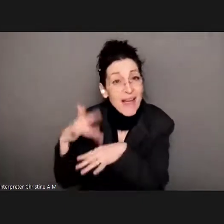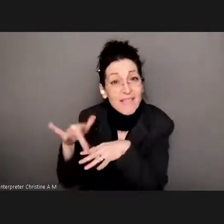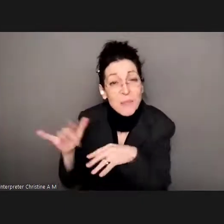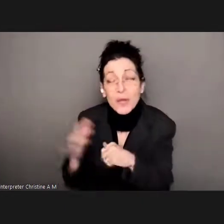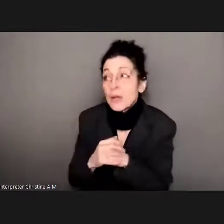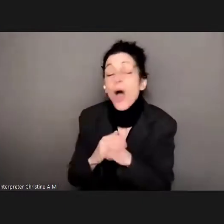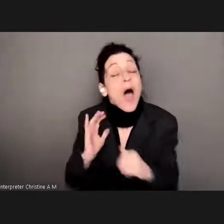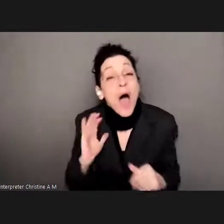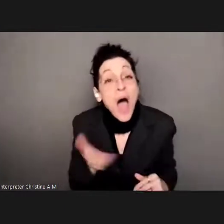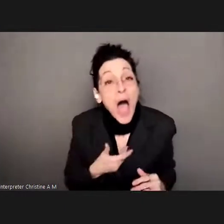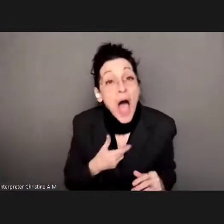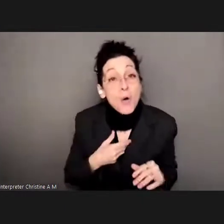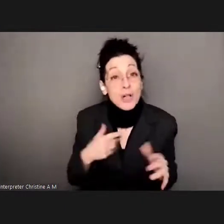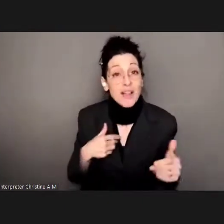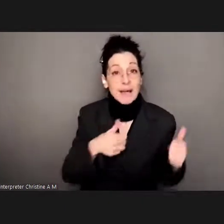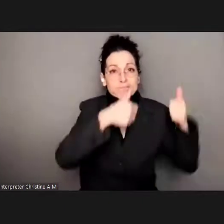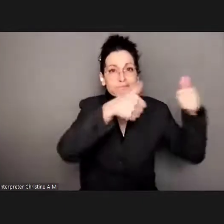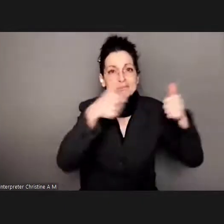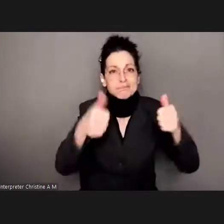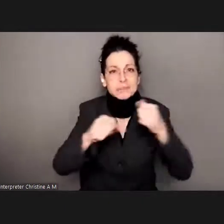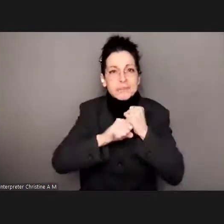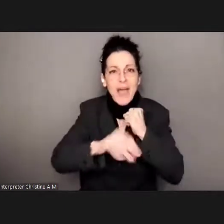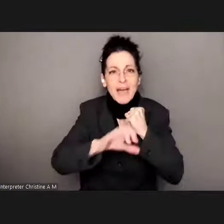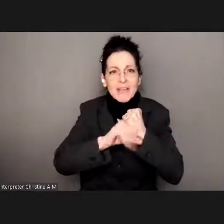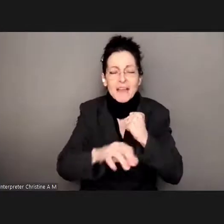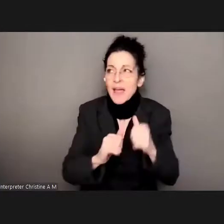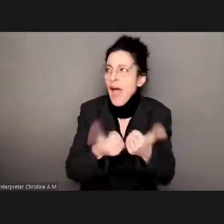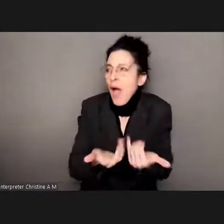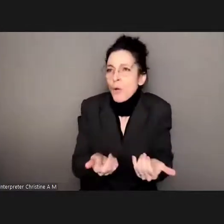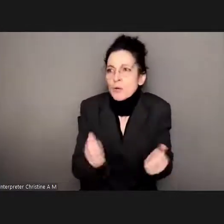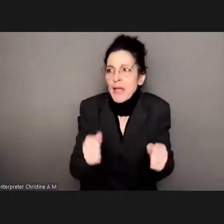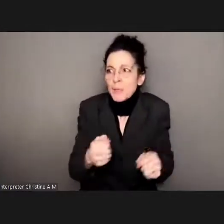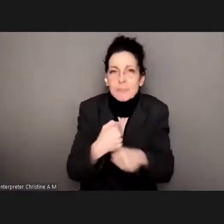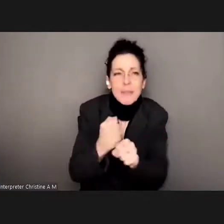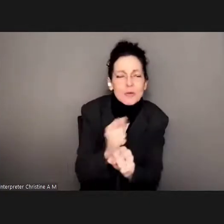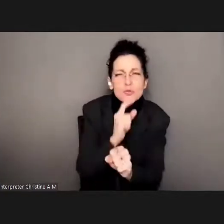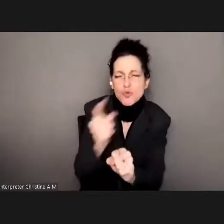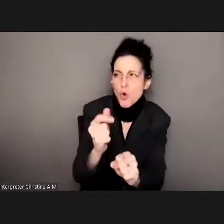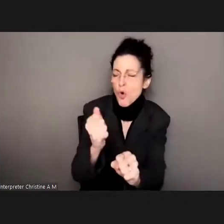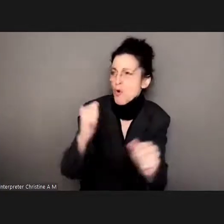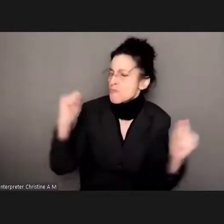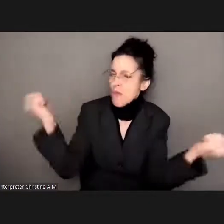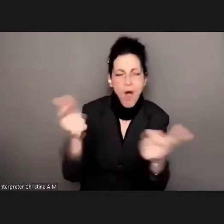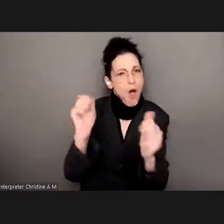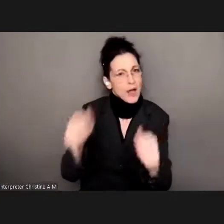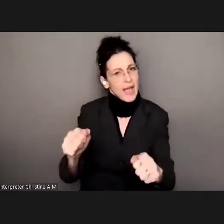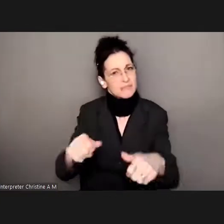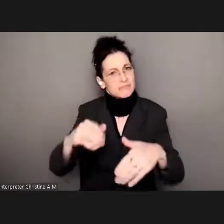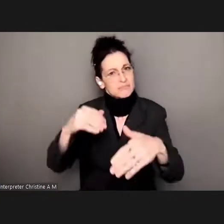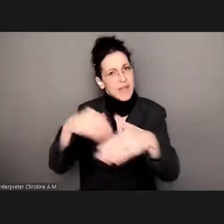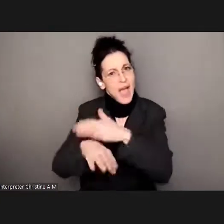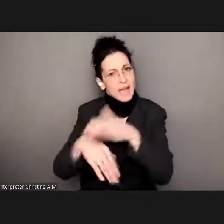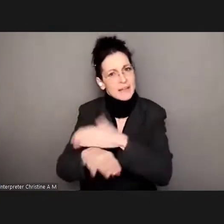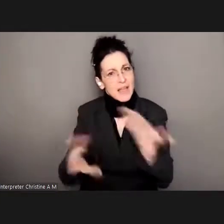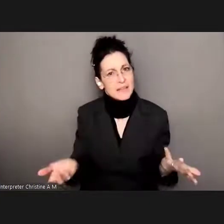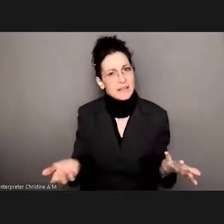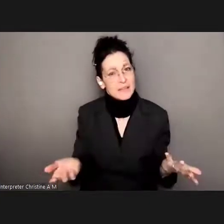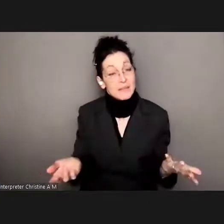accessible. Just simple day-to-day things that we normally just don't even think